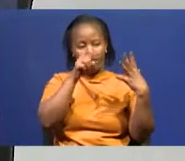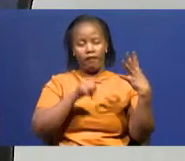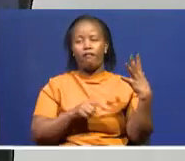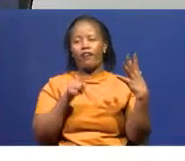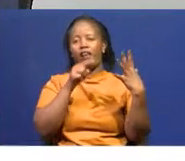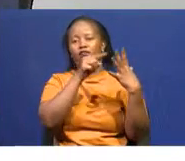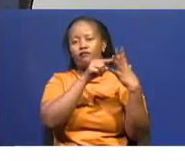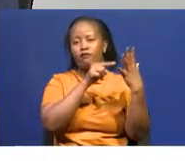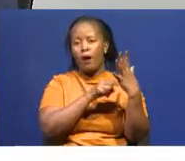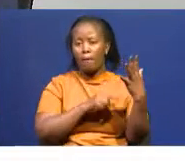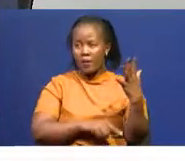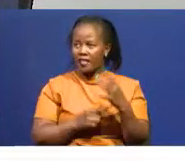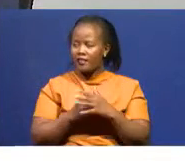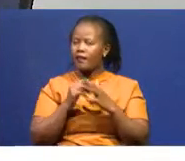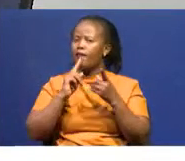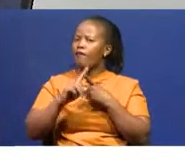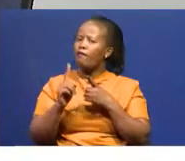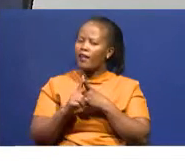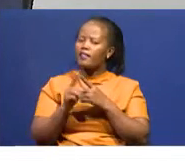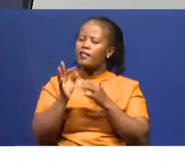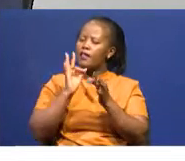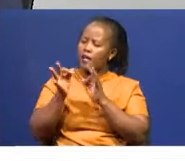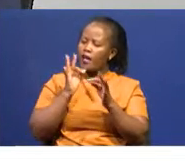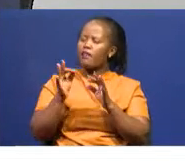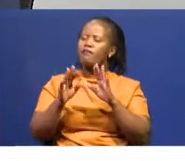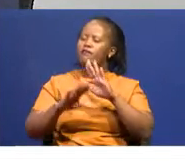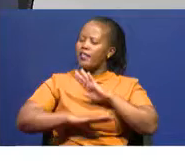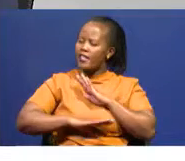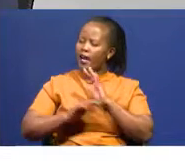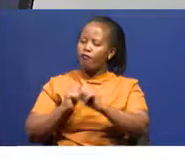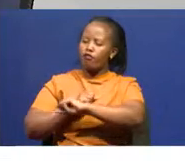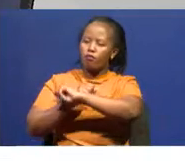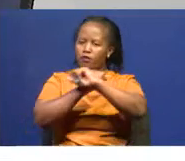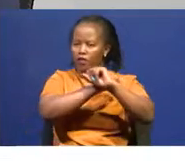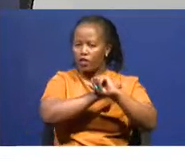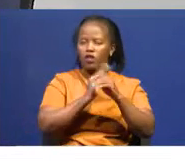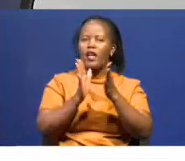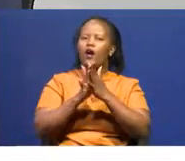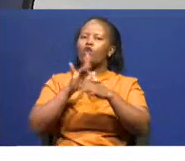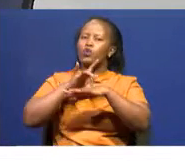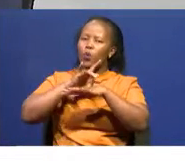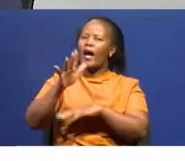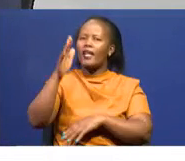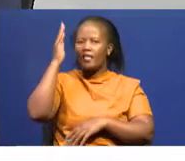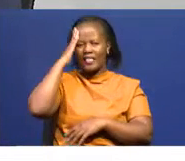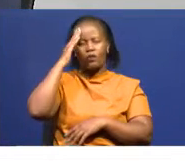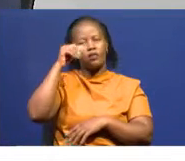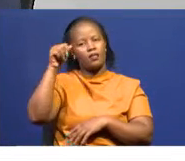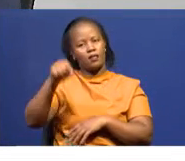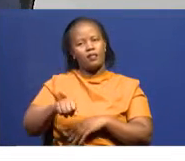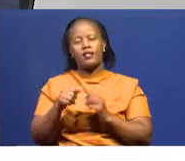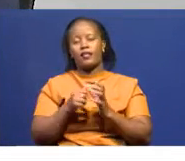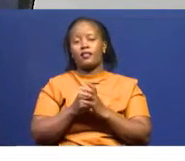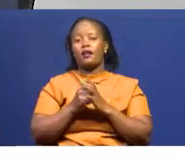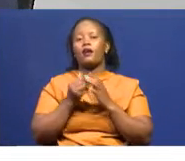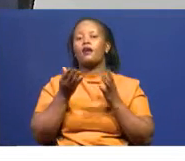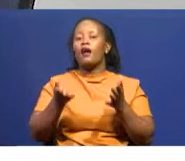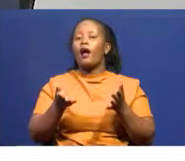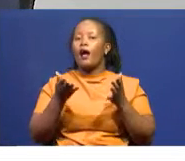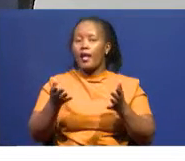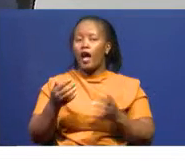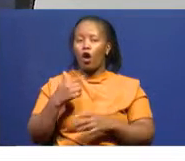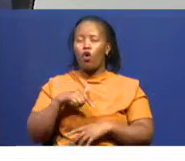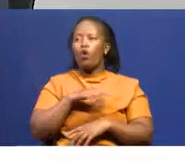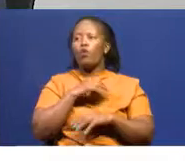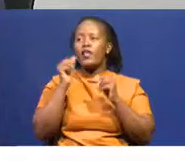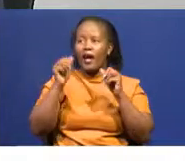asked me. Have we done enough in terms of prevention and early detection? Yes, we have. Right now, as we speak, we are able to